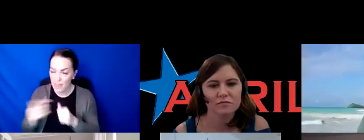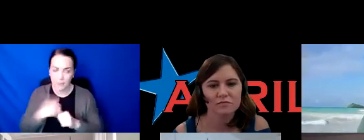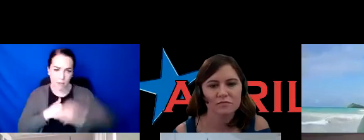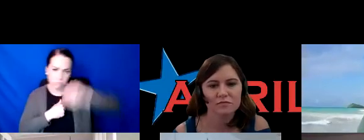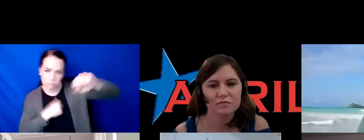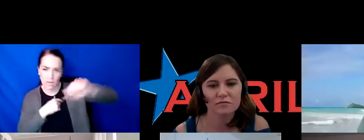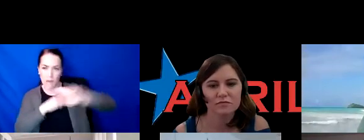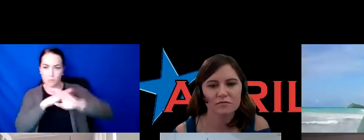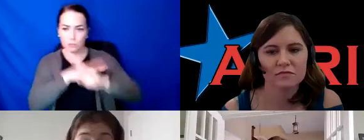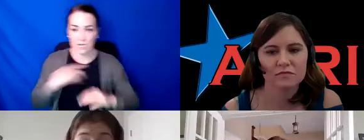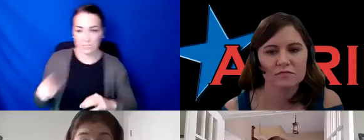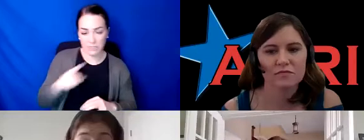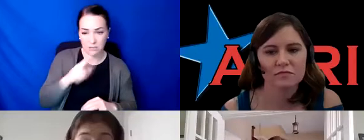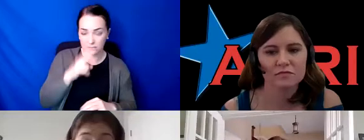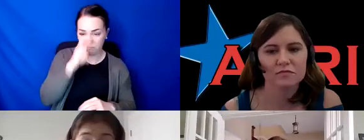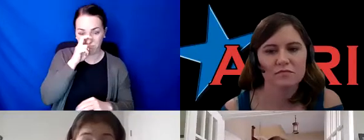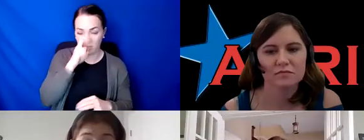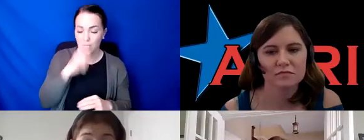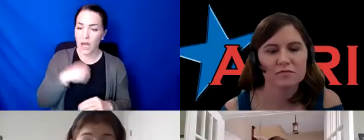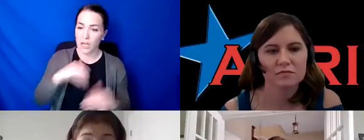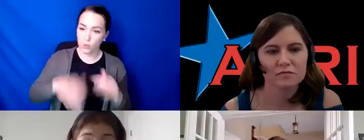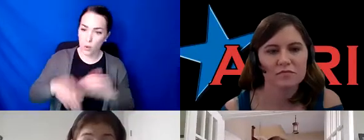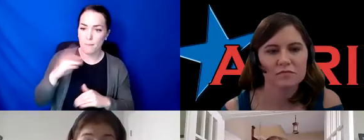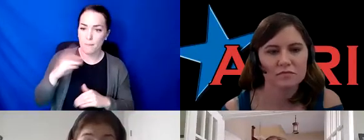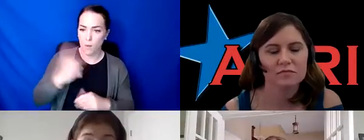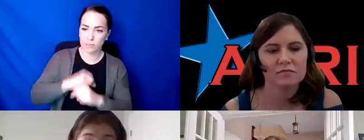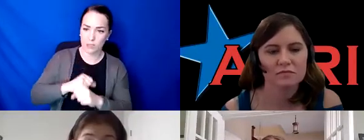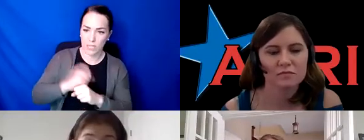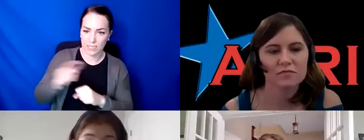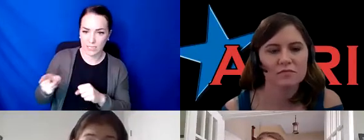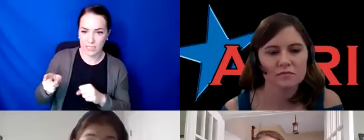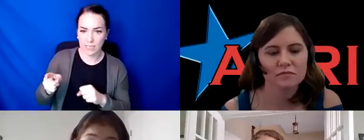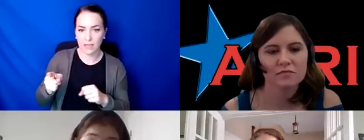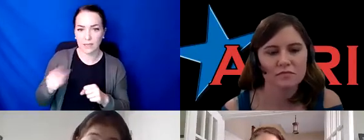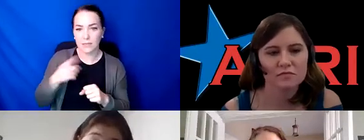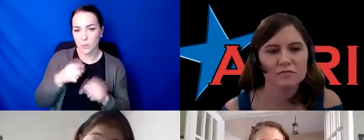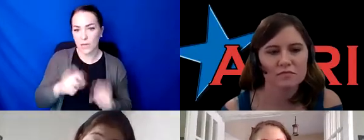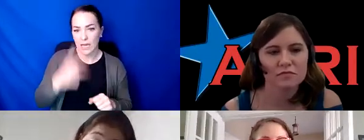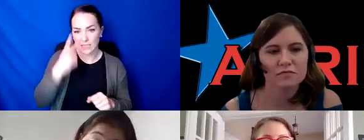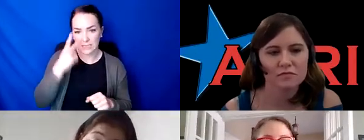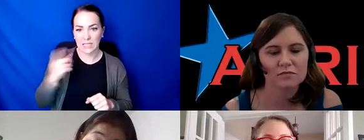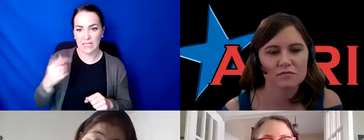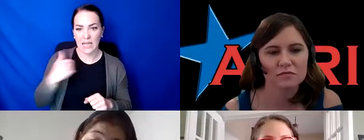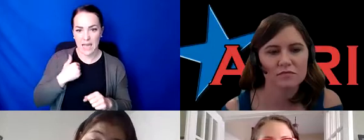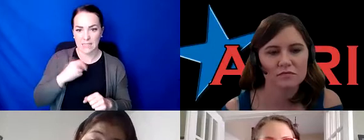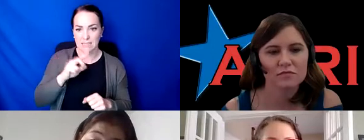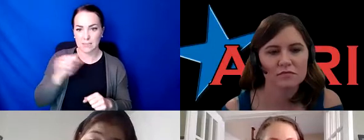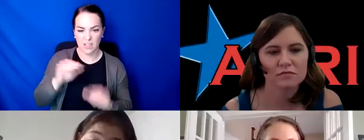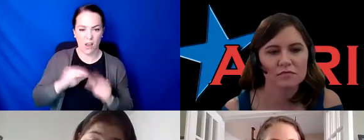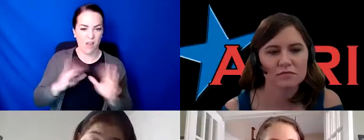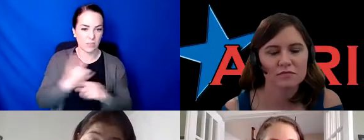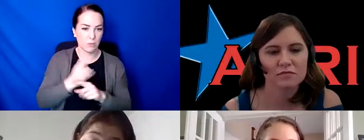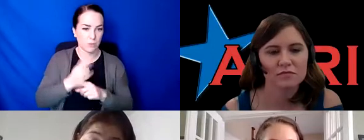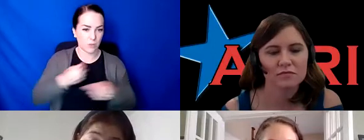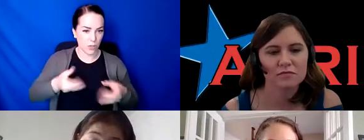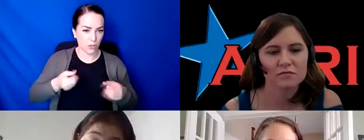I grew up with like always protecting him, and you could see that he has a disability. He's in a wheelchair, he can't